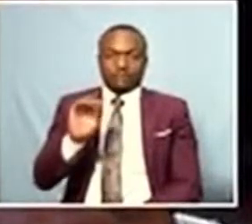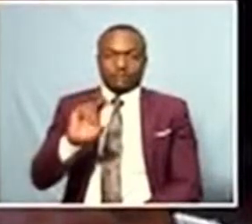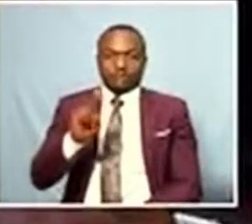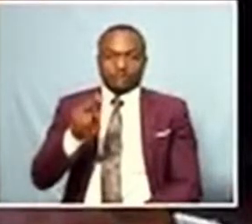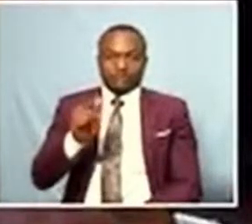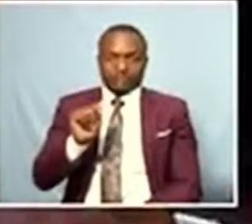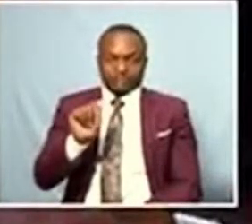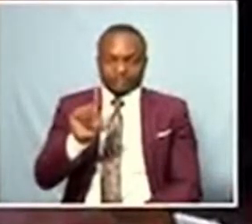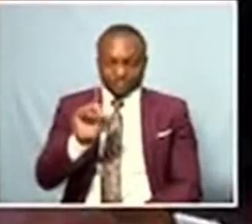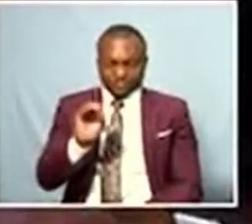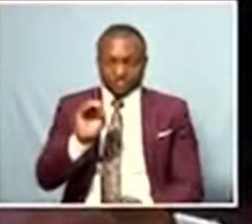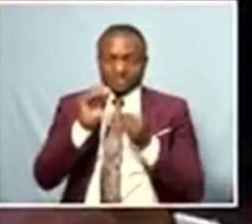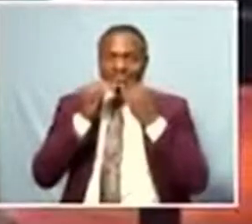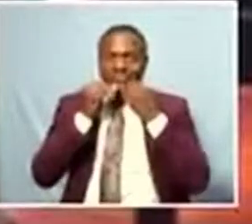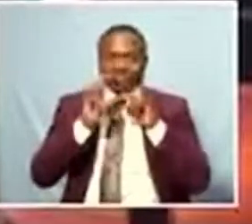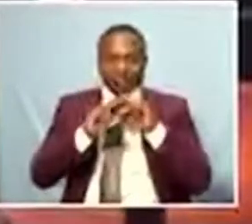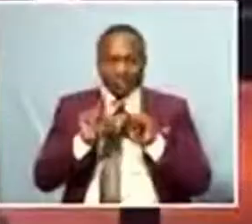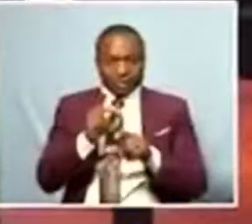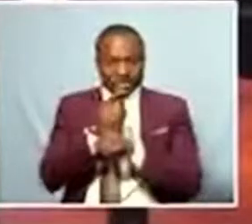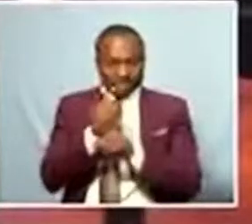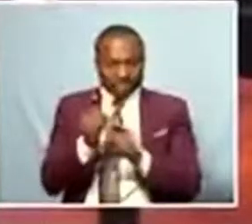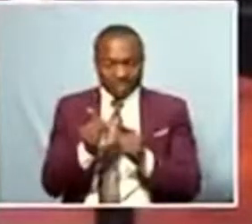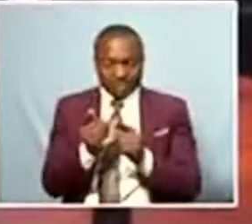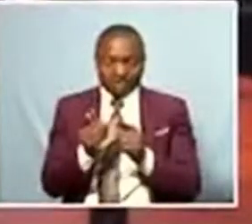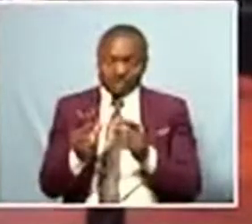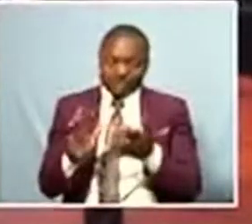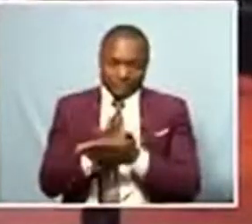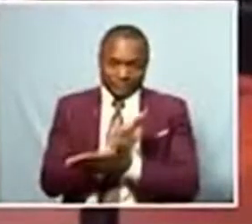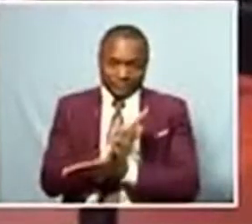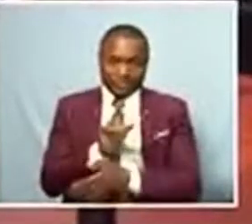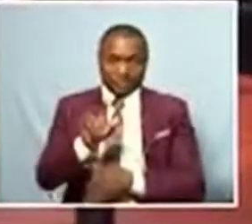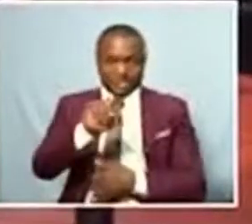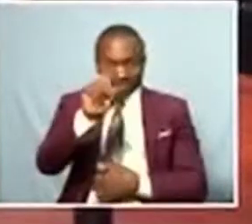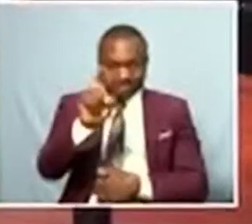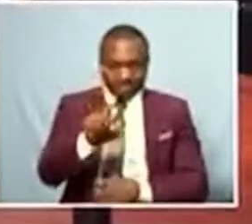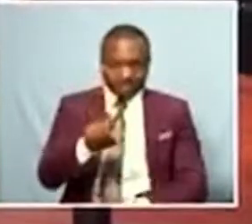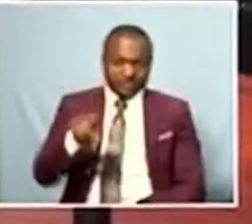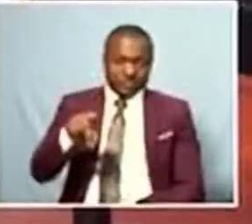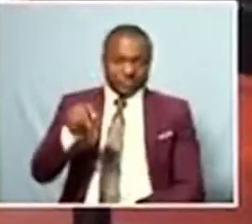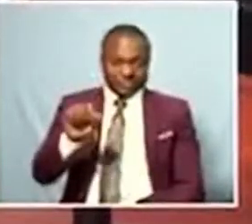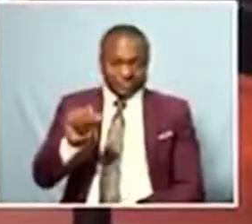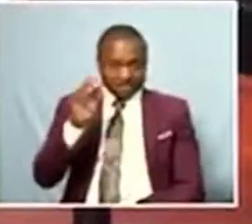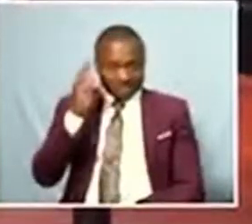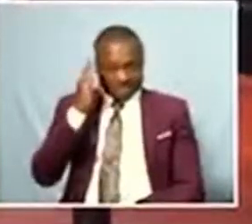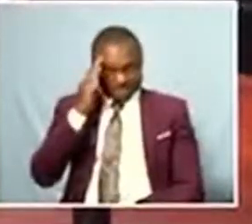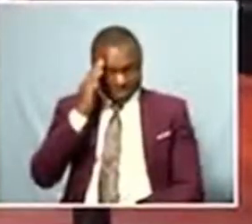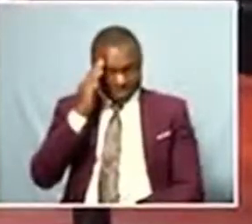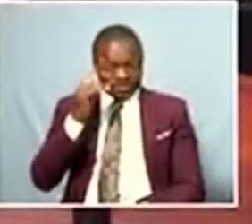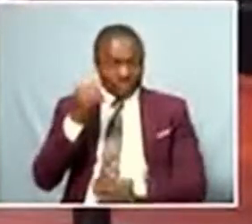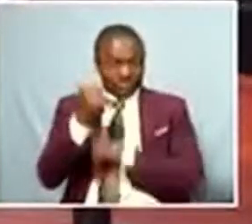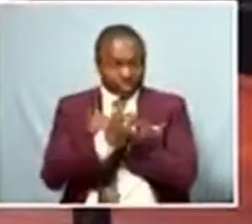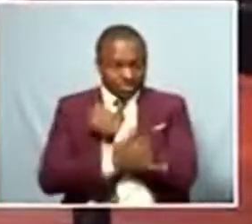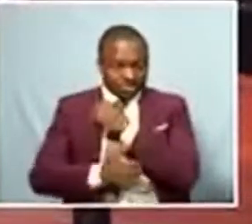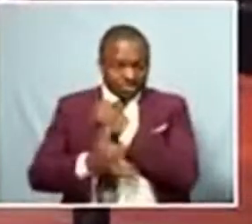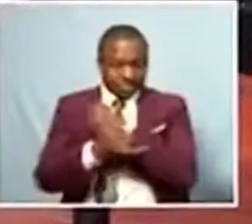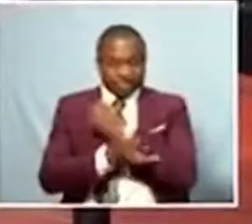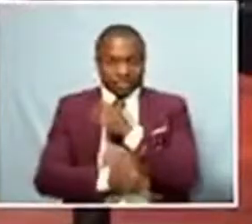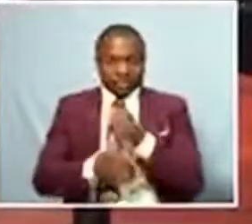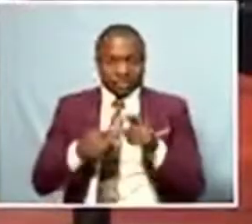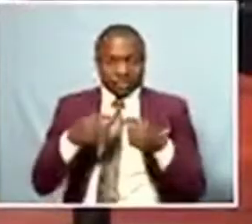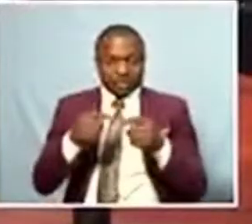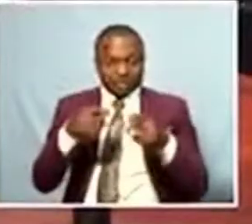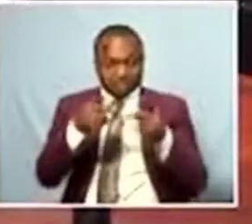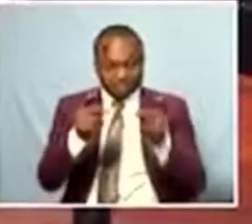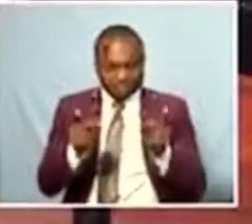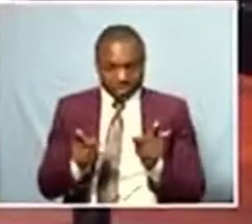Thank you. Thank you, Chair. I think just a quick one, PS. I know that as a country we are trying to position ourselves